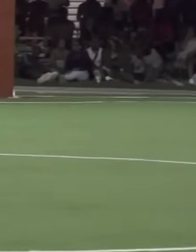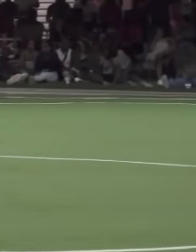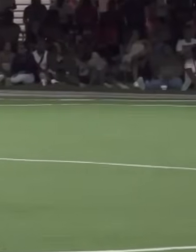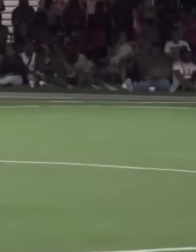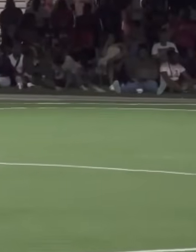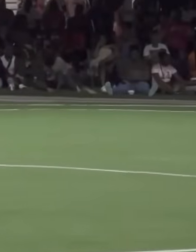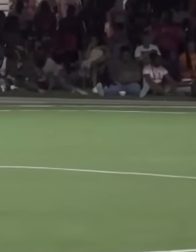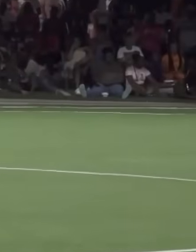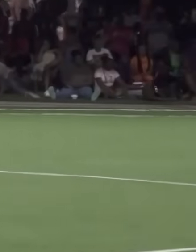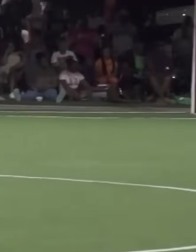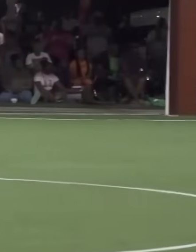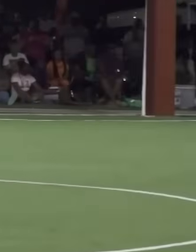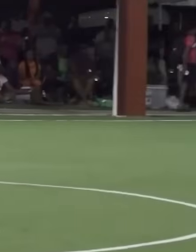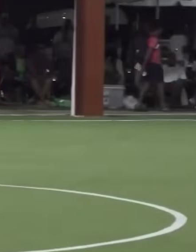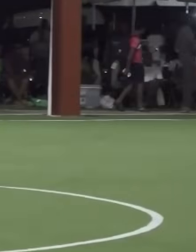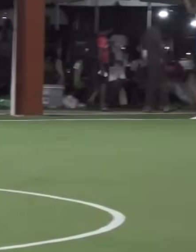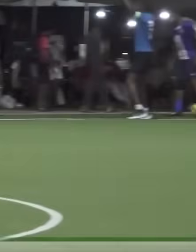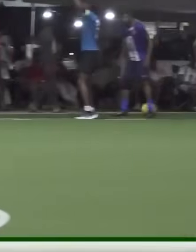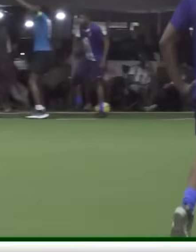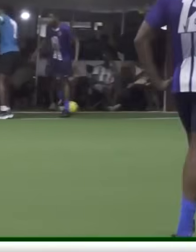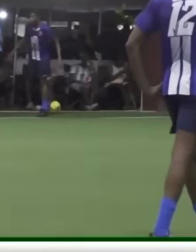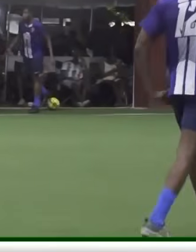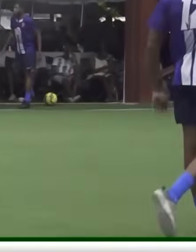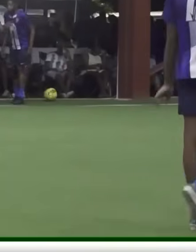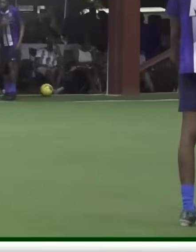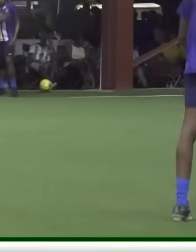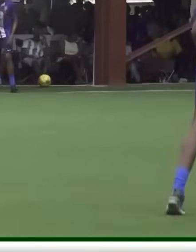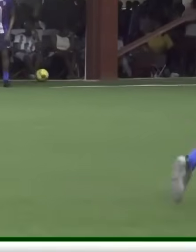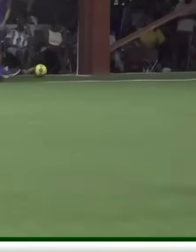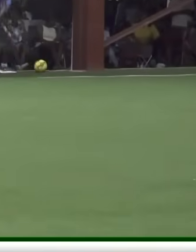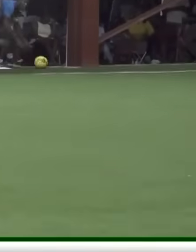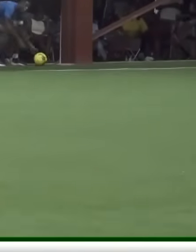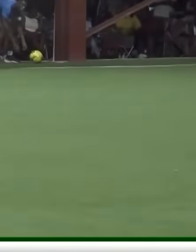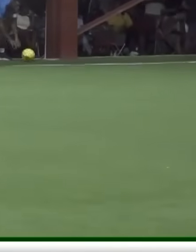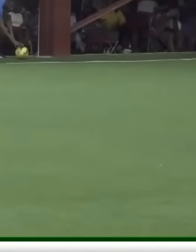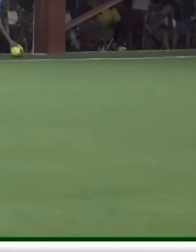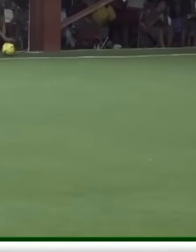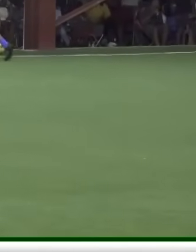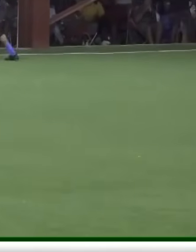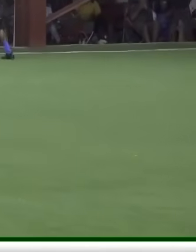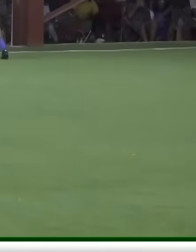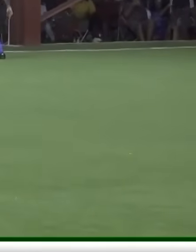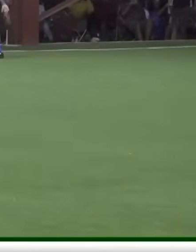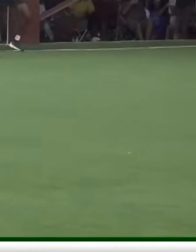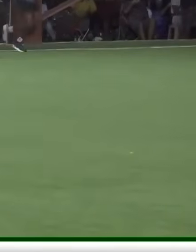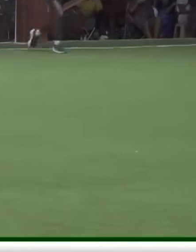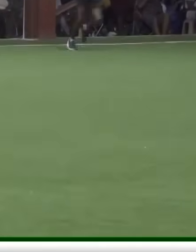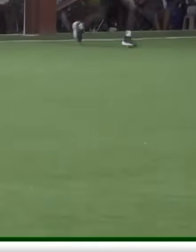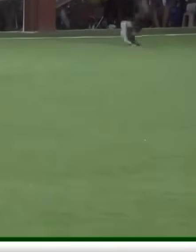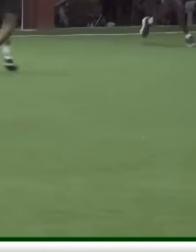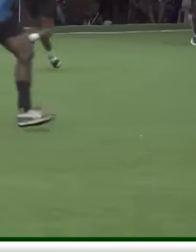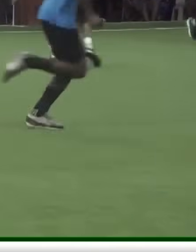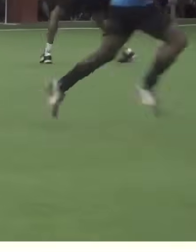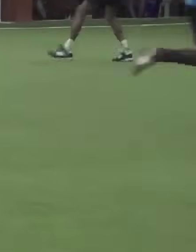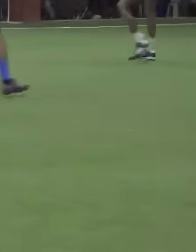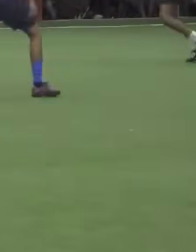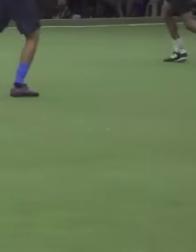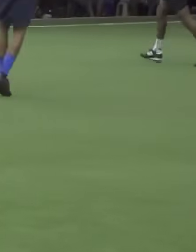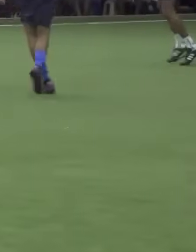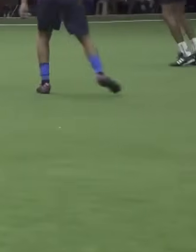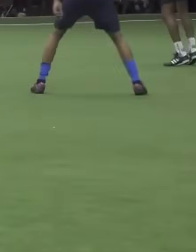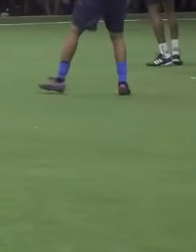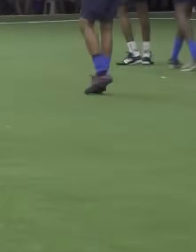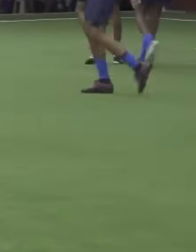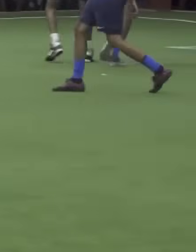The final showdown was a clash between Barbados Conference Services Limited in the Blue Tops and Sandpiper Hotel.